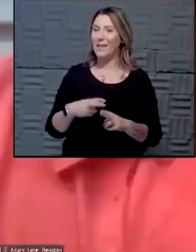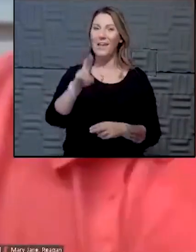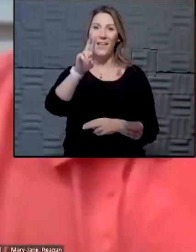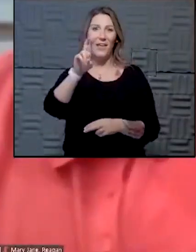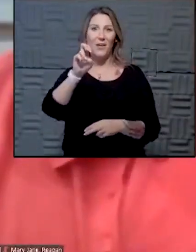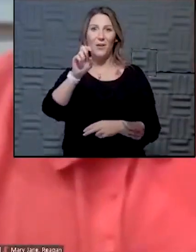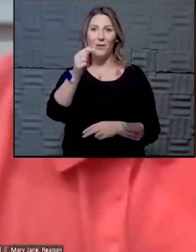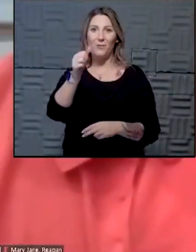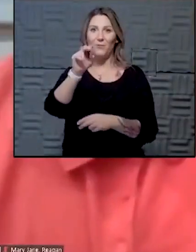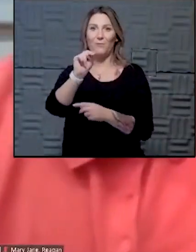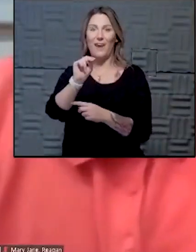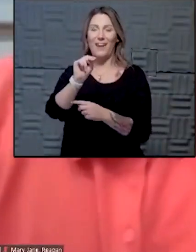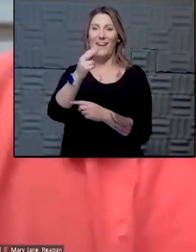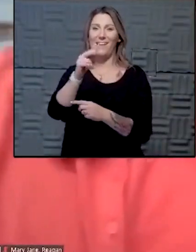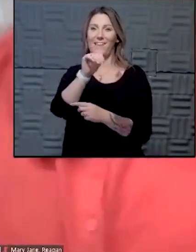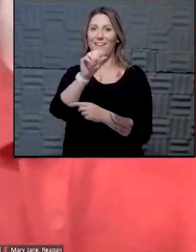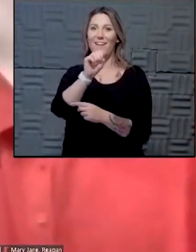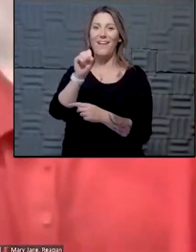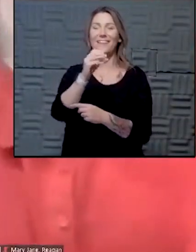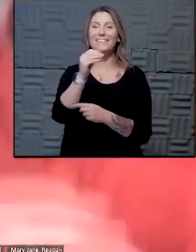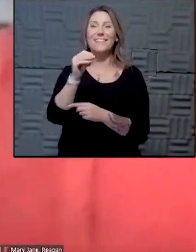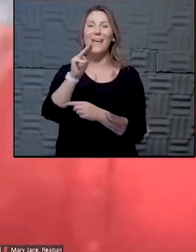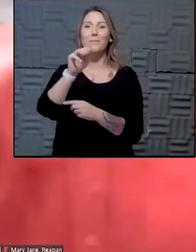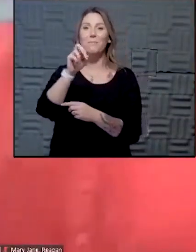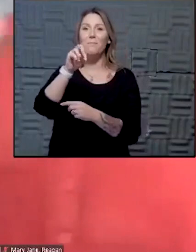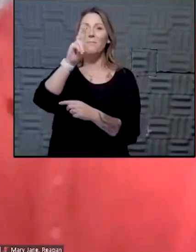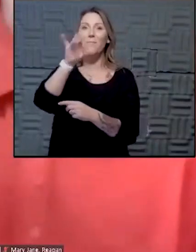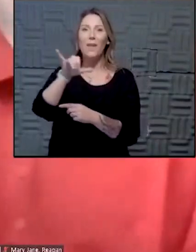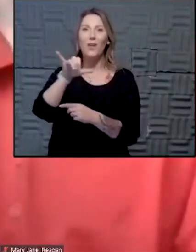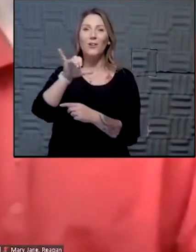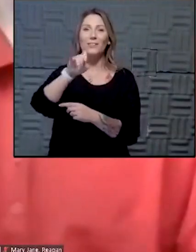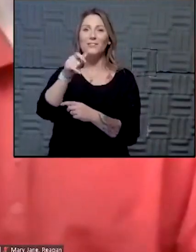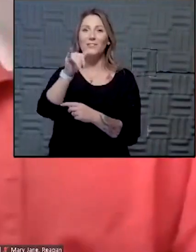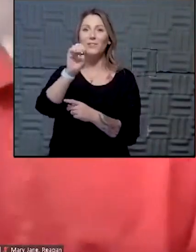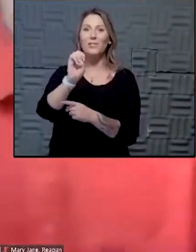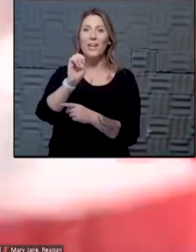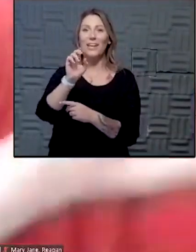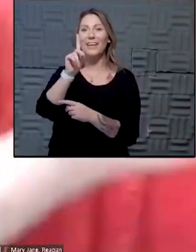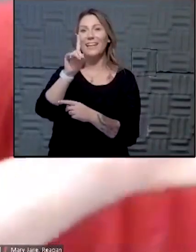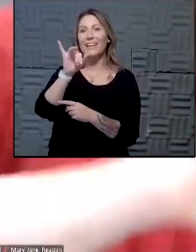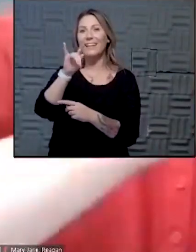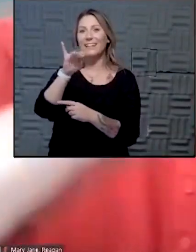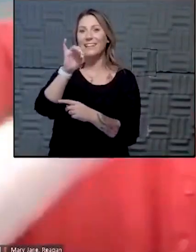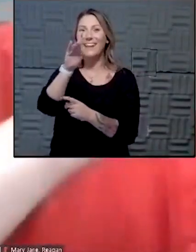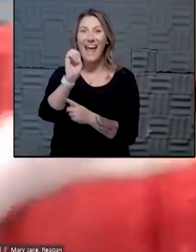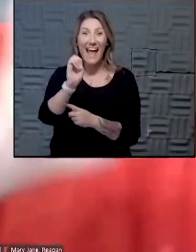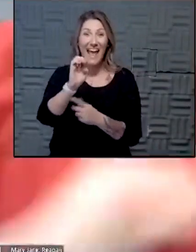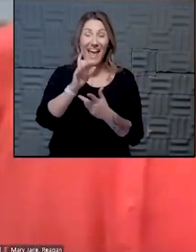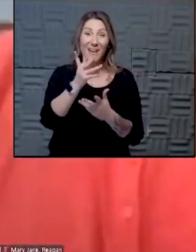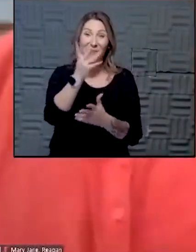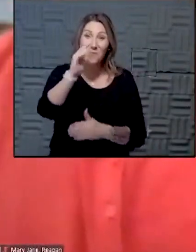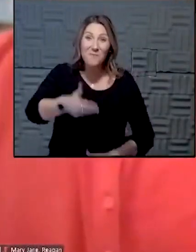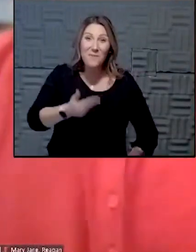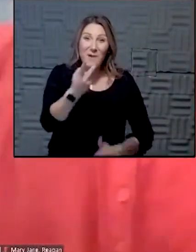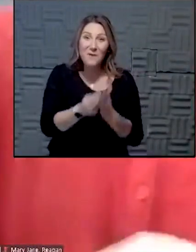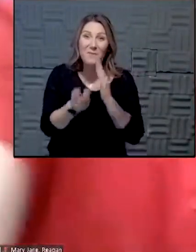Reagan Hawes-Keener and Mary Jane Van Dyke. Welcome to both of you girls. How are you today?